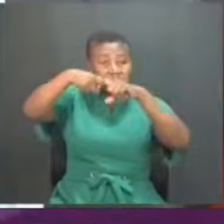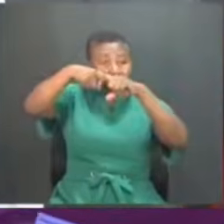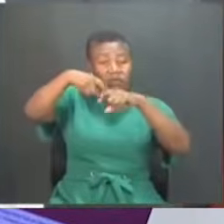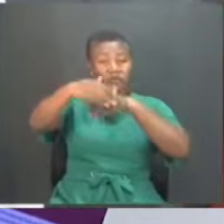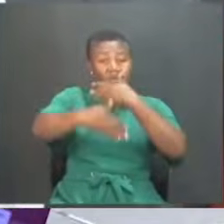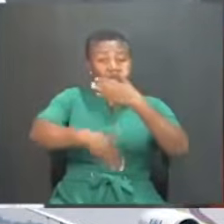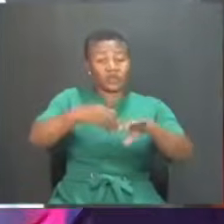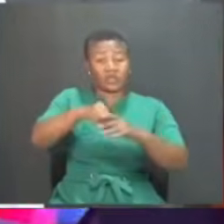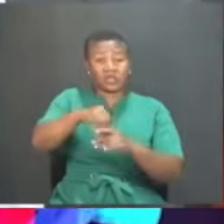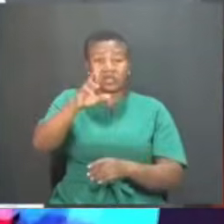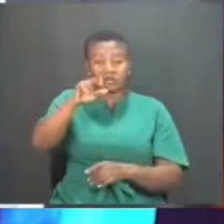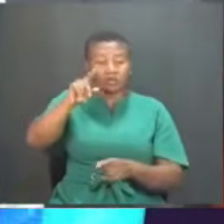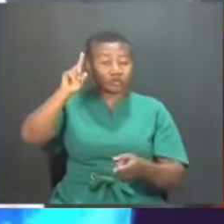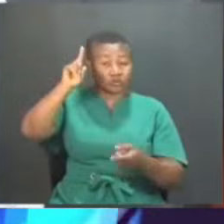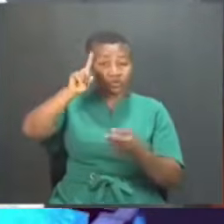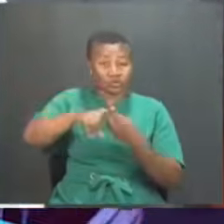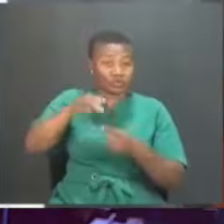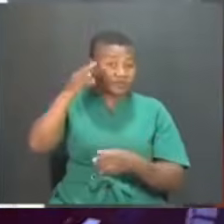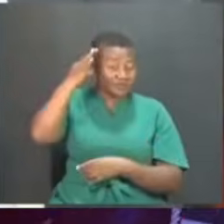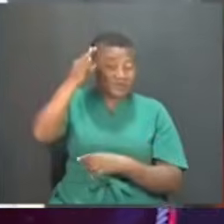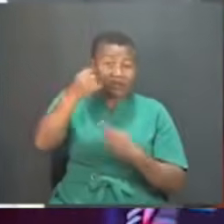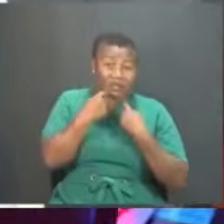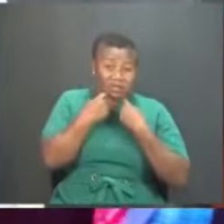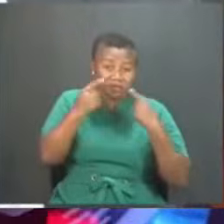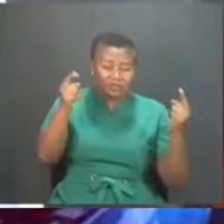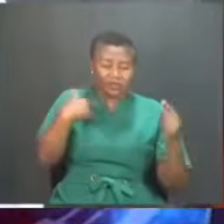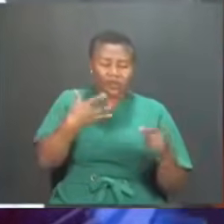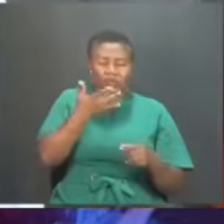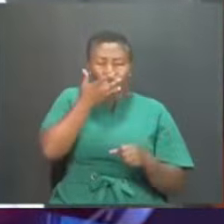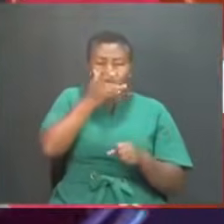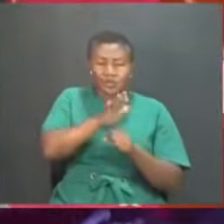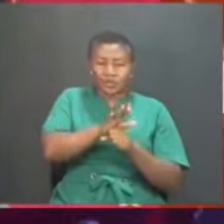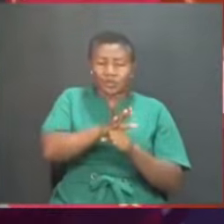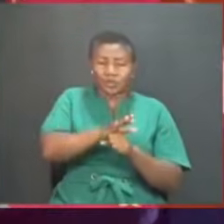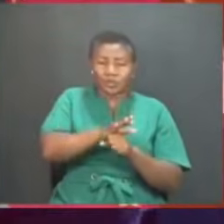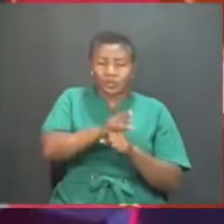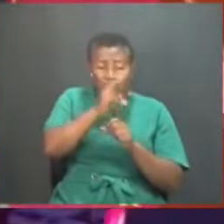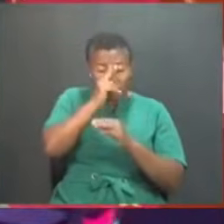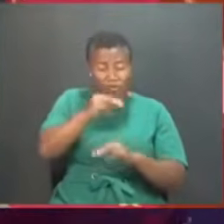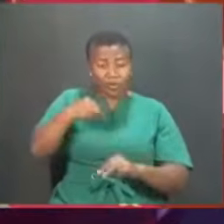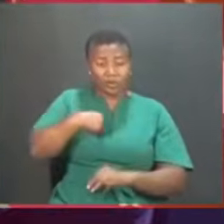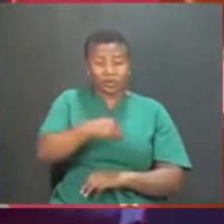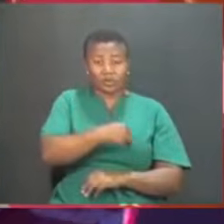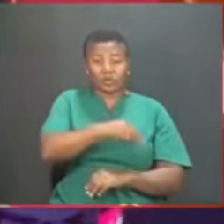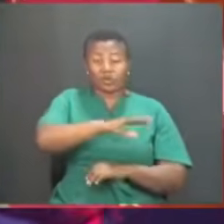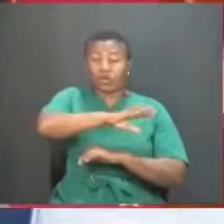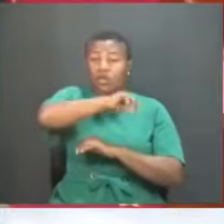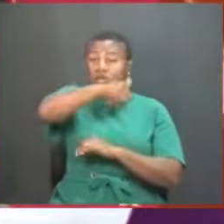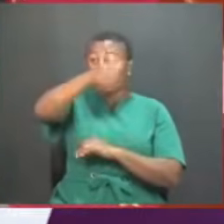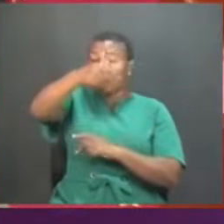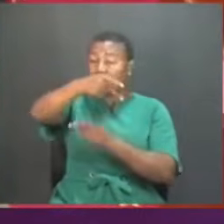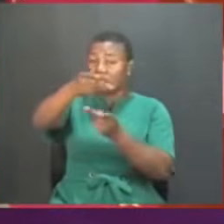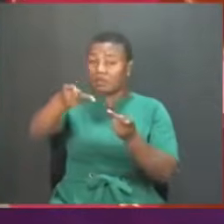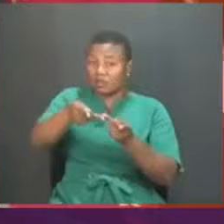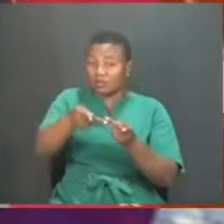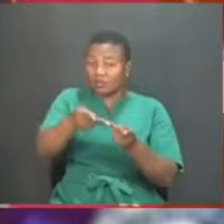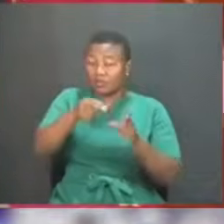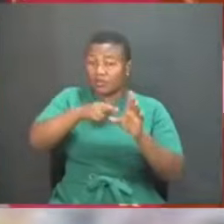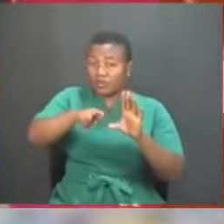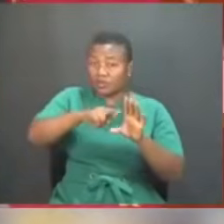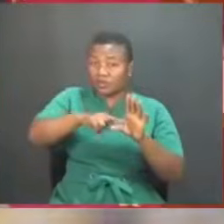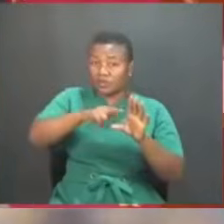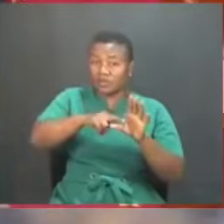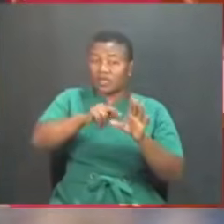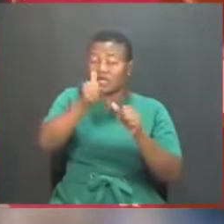further notice. I wish to assure honorable members that in all other regions, the exercise is progressing smoothly and